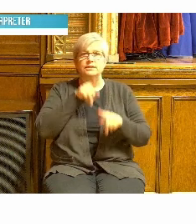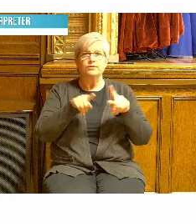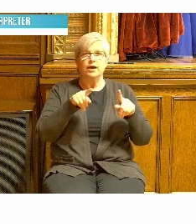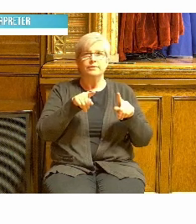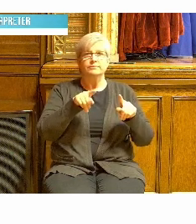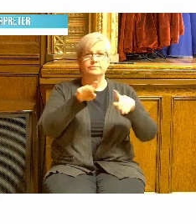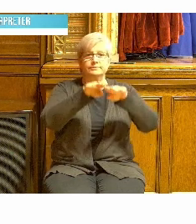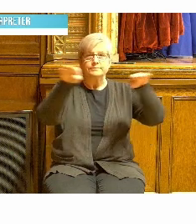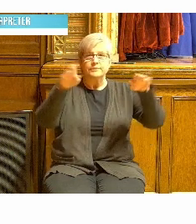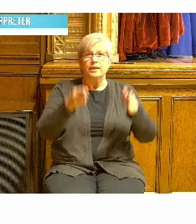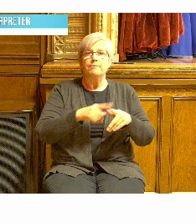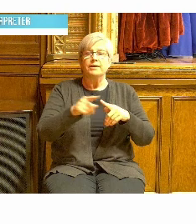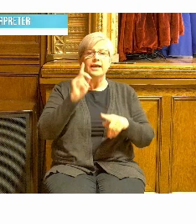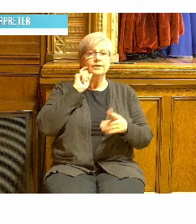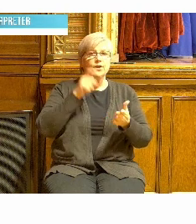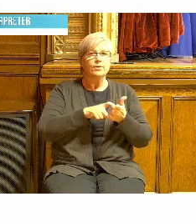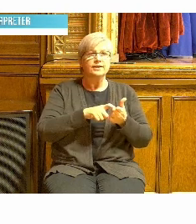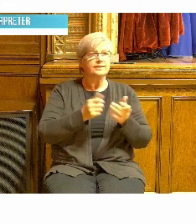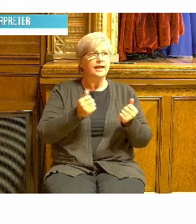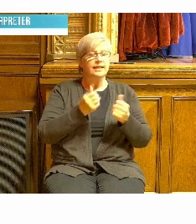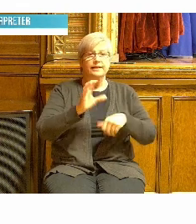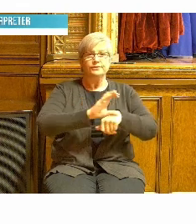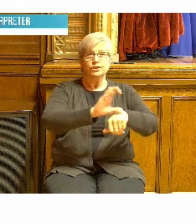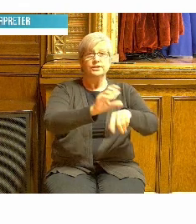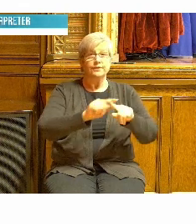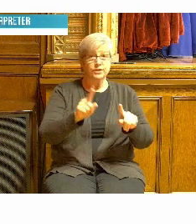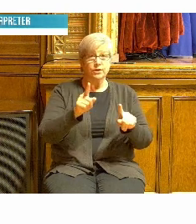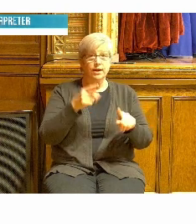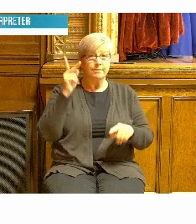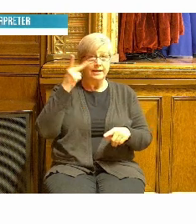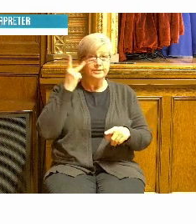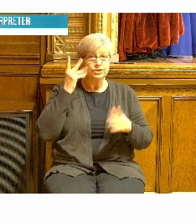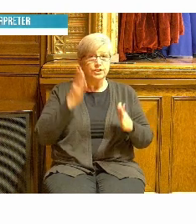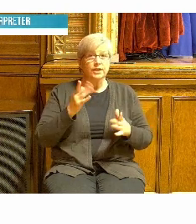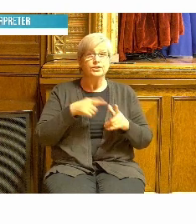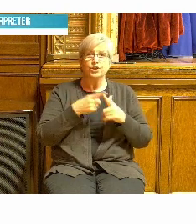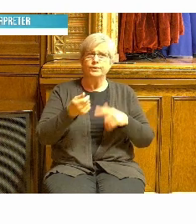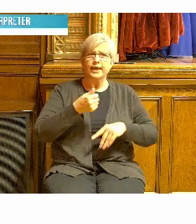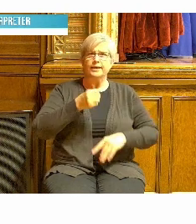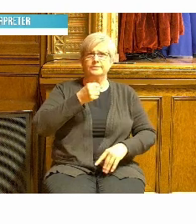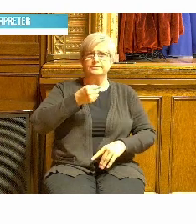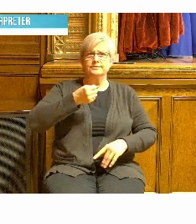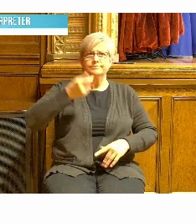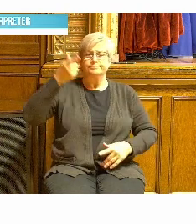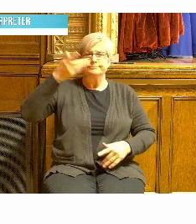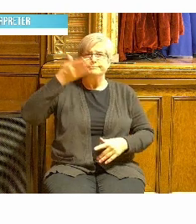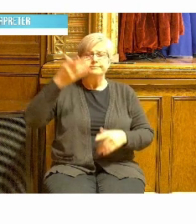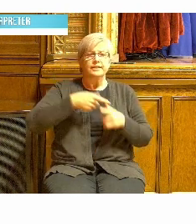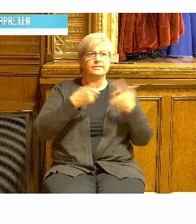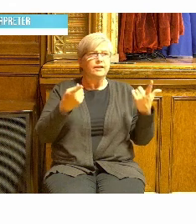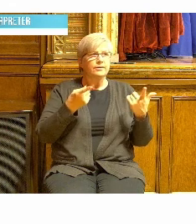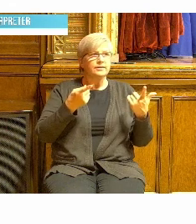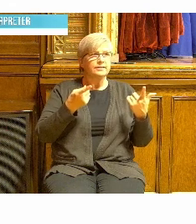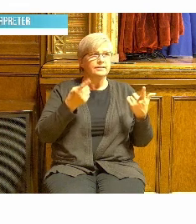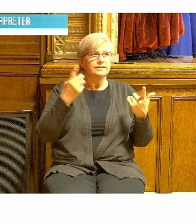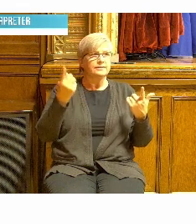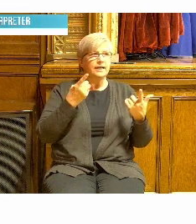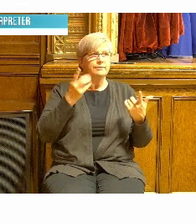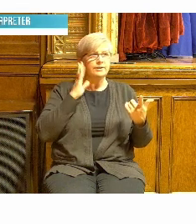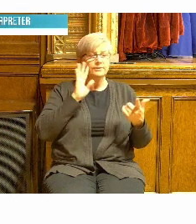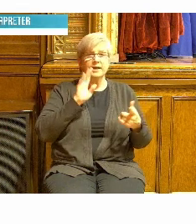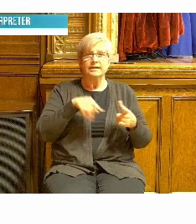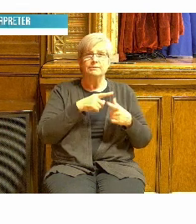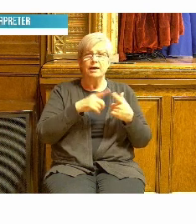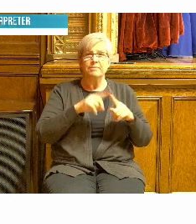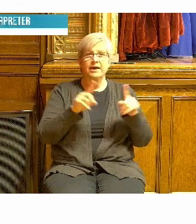pulpit. But what I notice is a lot of our churches, if you're a politician, you get the pulpit. Somebody know what I'm talking about,